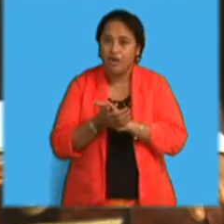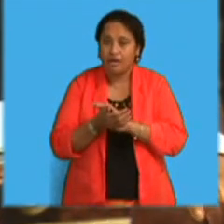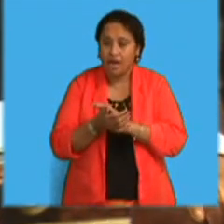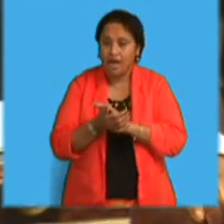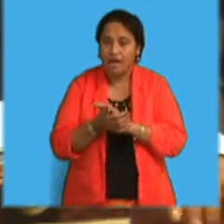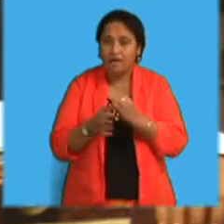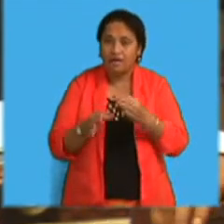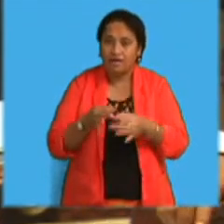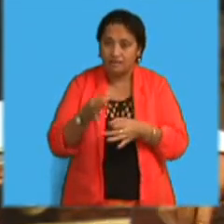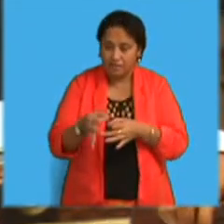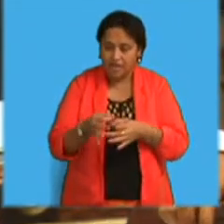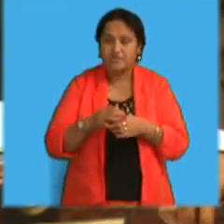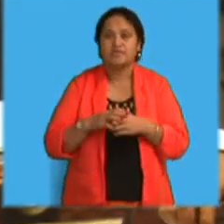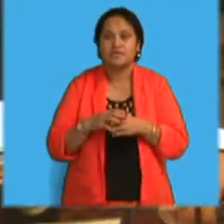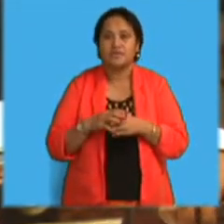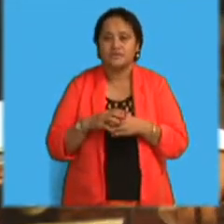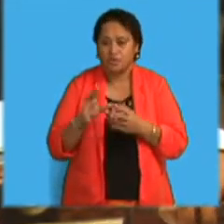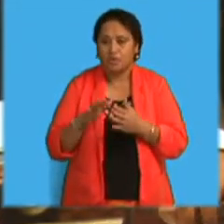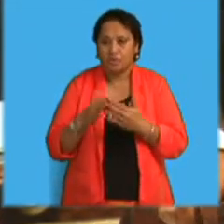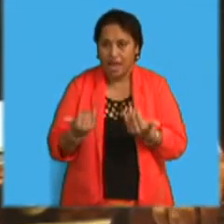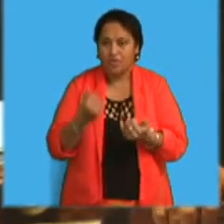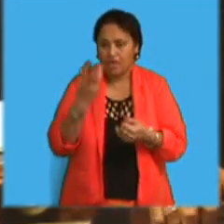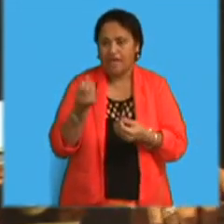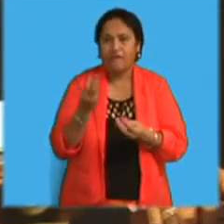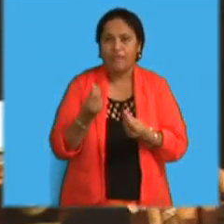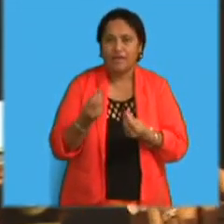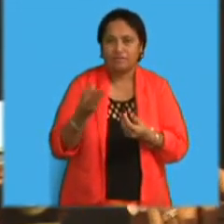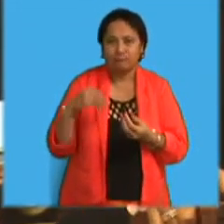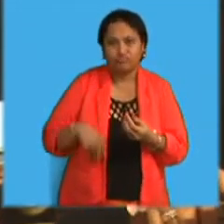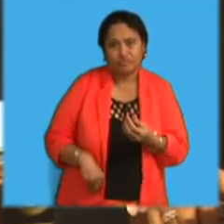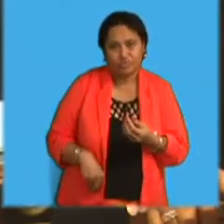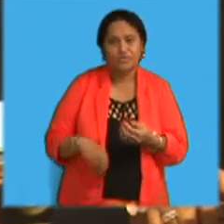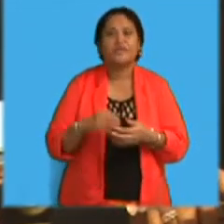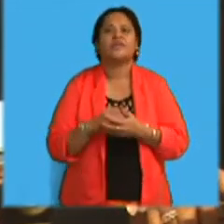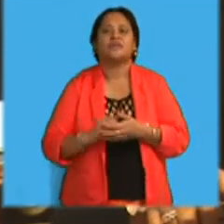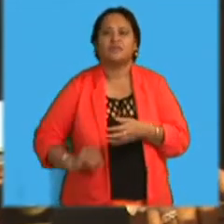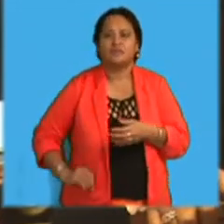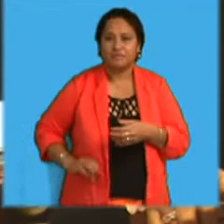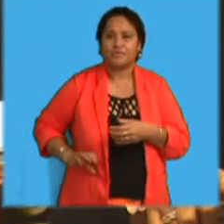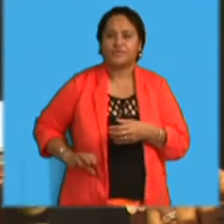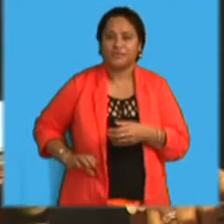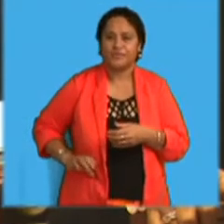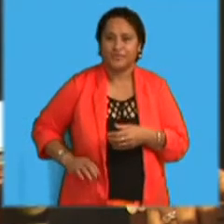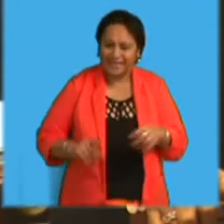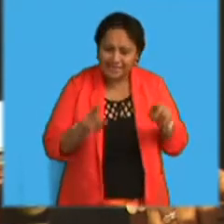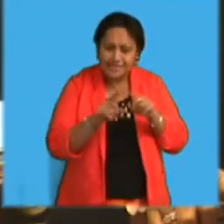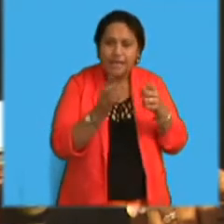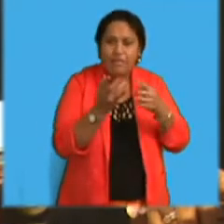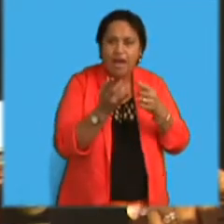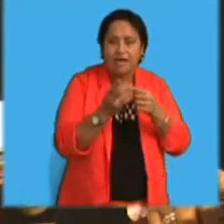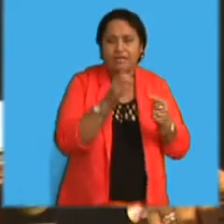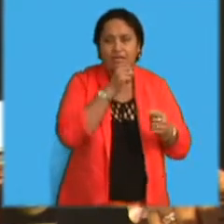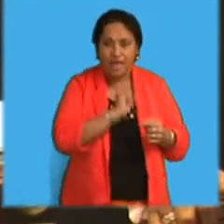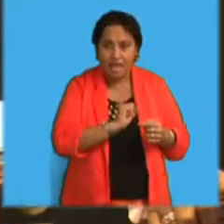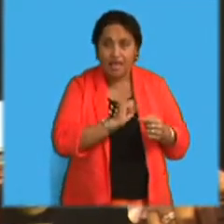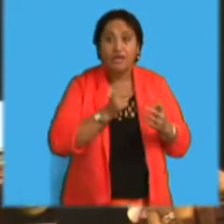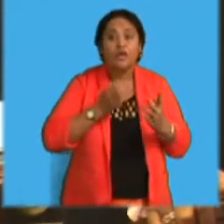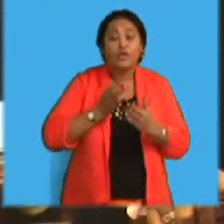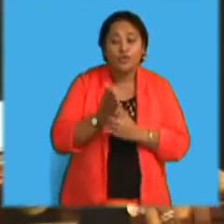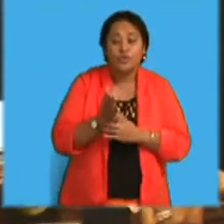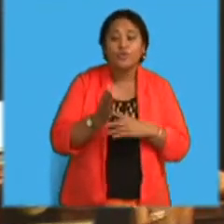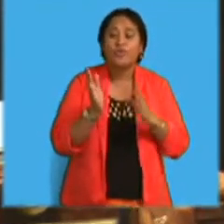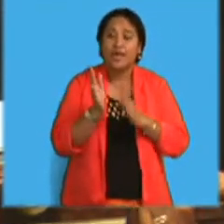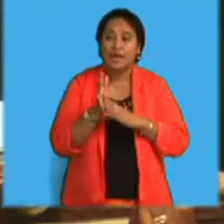of Narere built a roadside stall from the assistance he received under the MSBG, and he is earning $150 per week. Through the